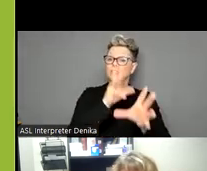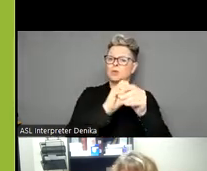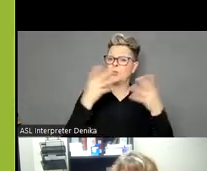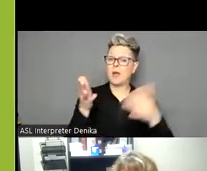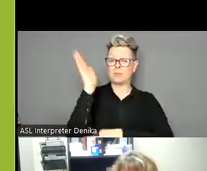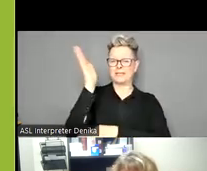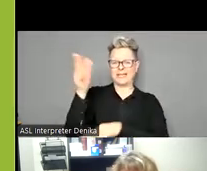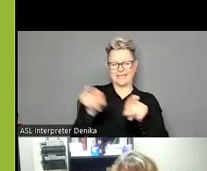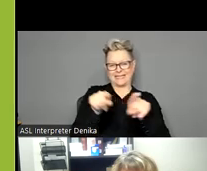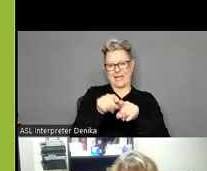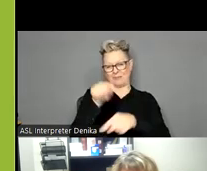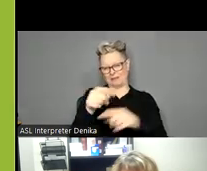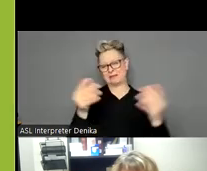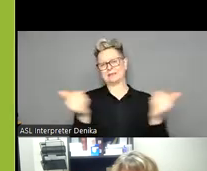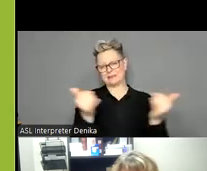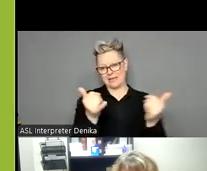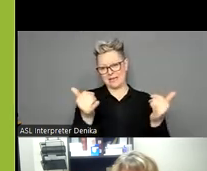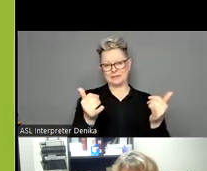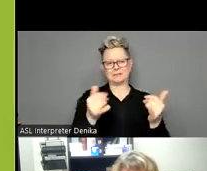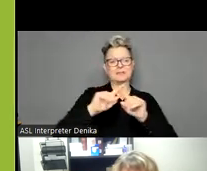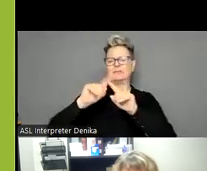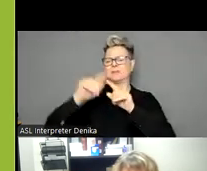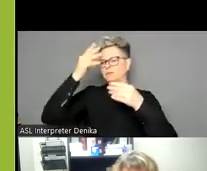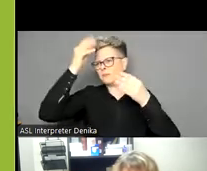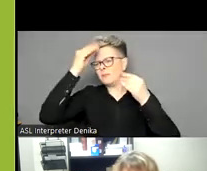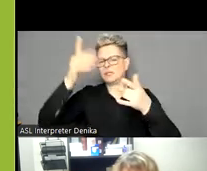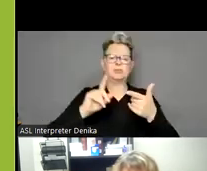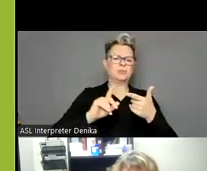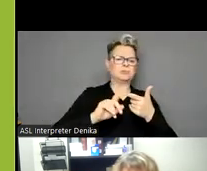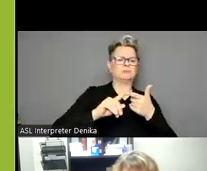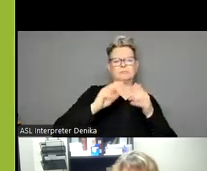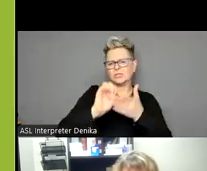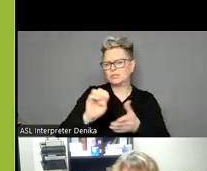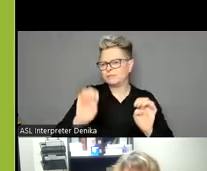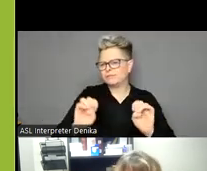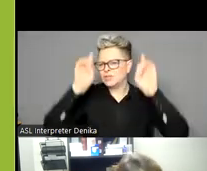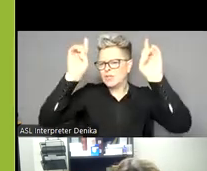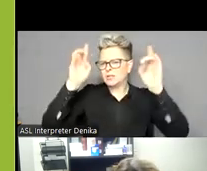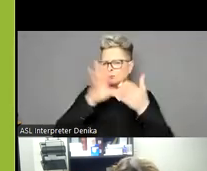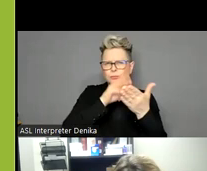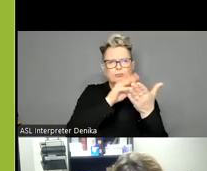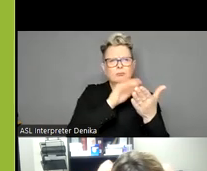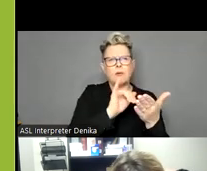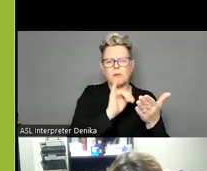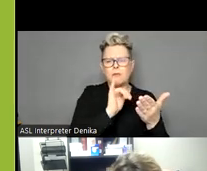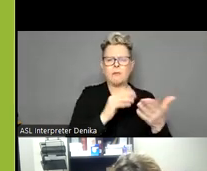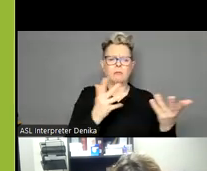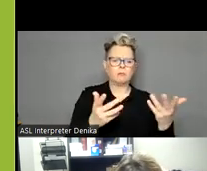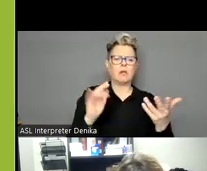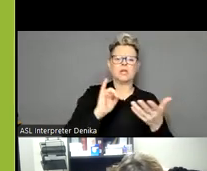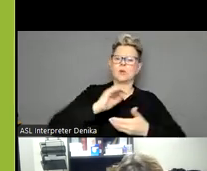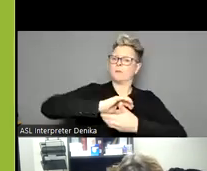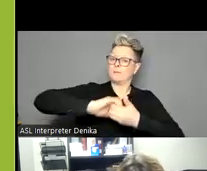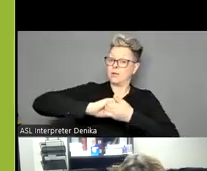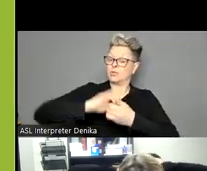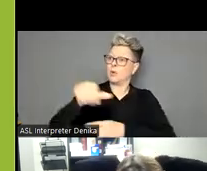this one, so all sorts of education and information services to the public and partnerships with lots of organizations. But